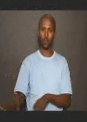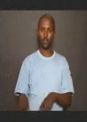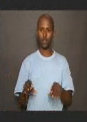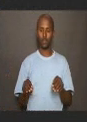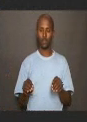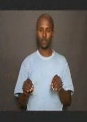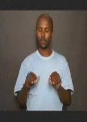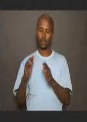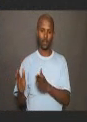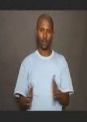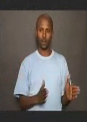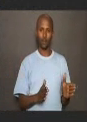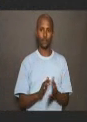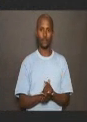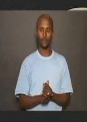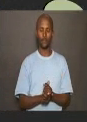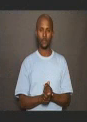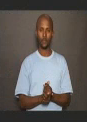Students, let's get ready.